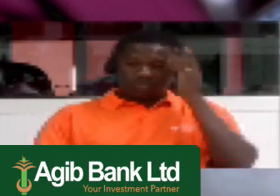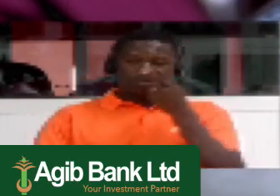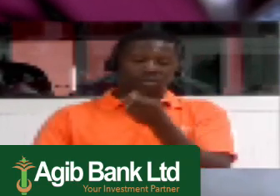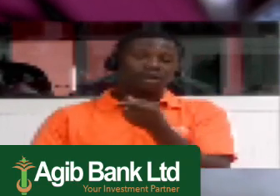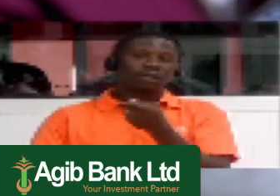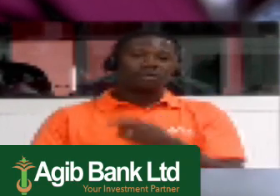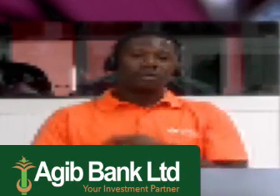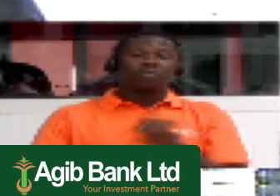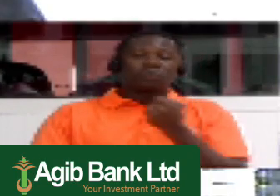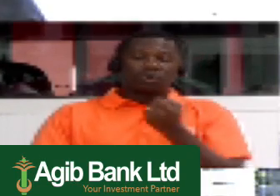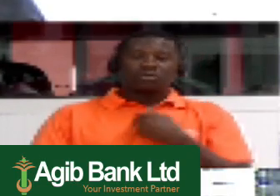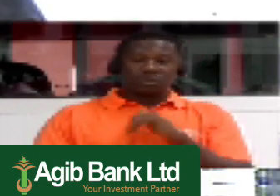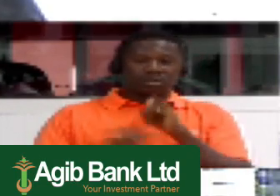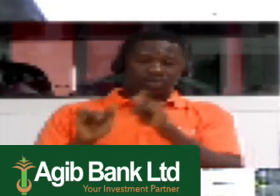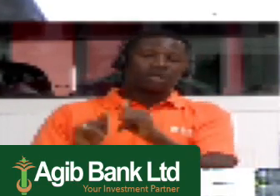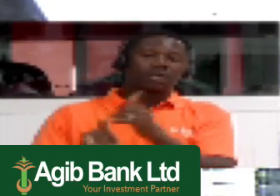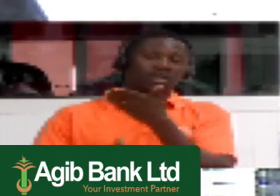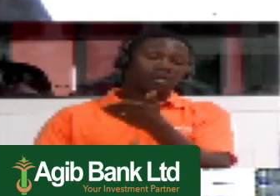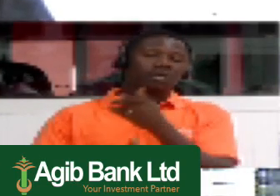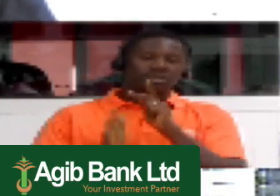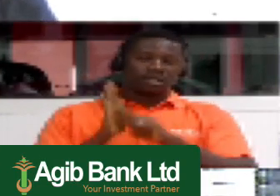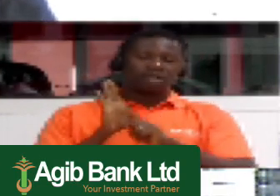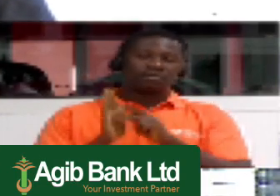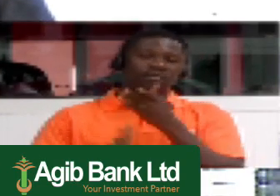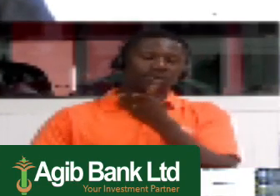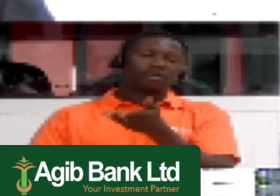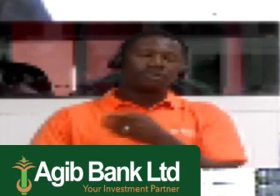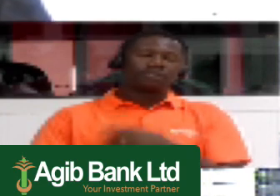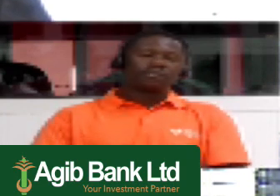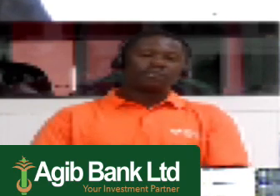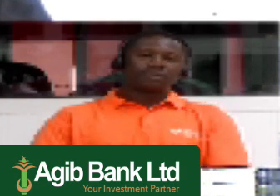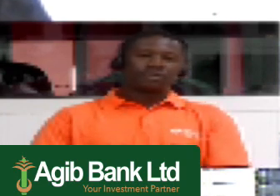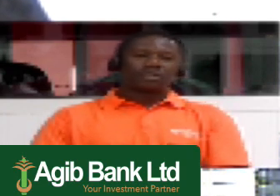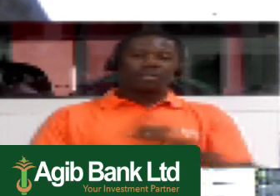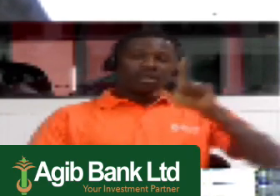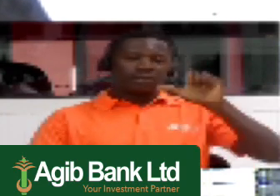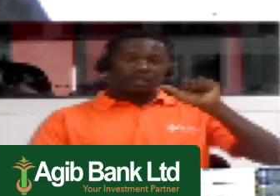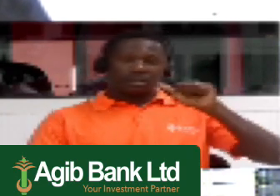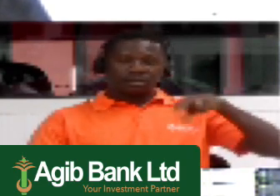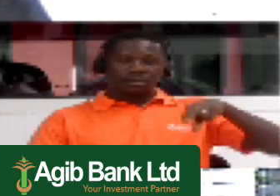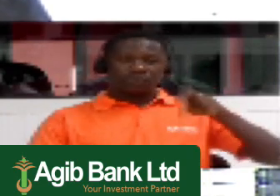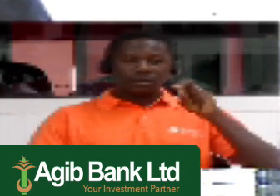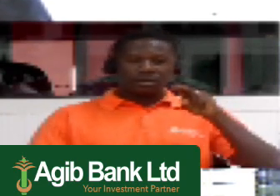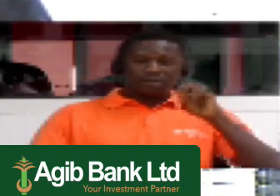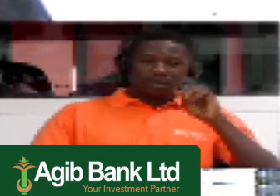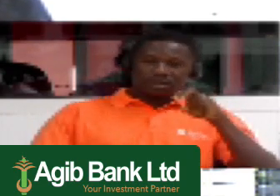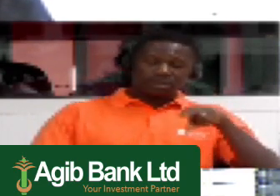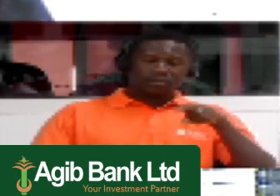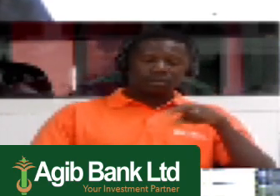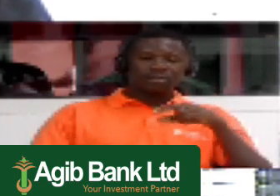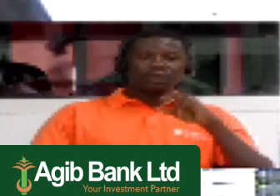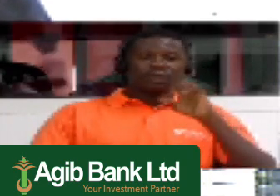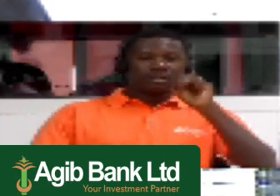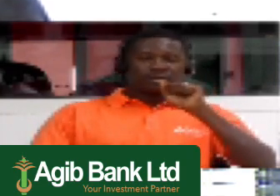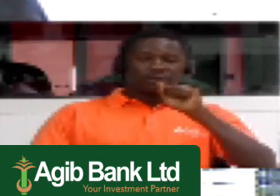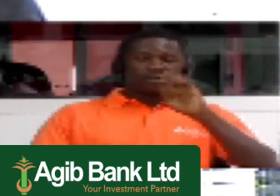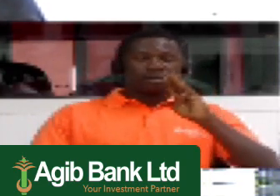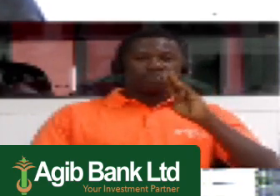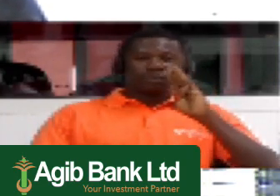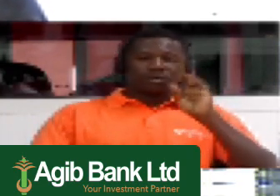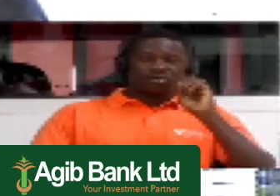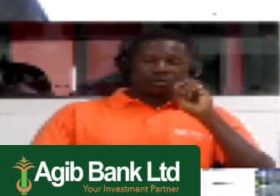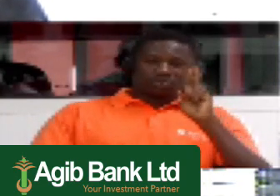know him because he was also resident there. Lamin Sambu. Lamin Sambu. Ate na train tanyola